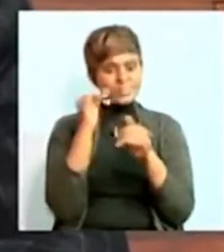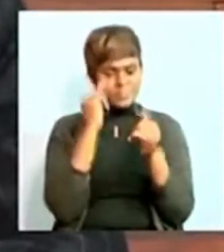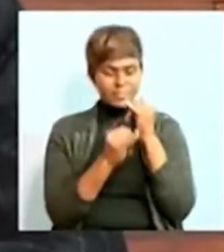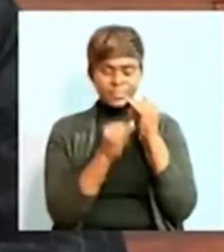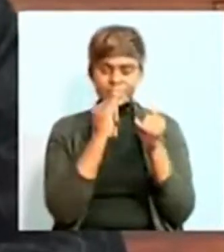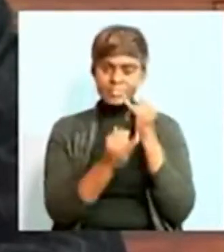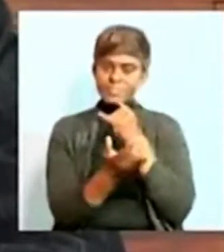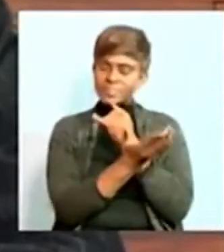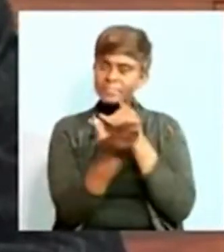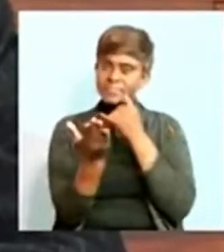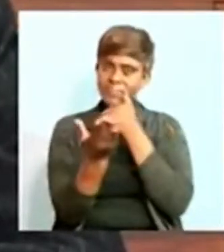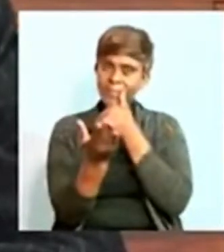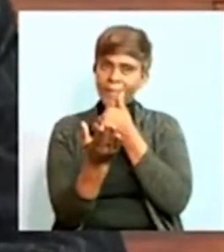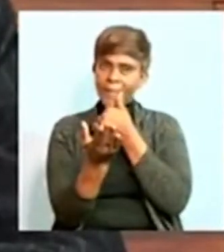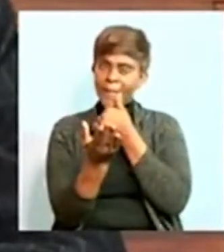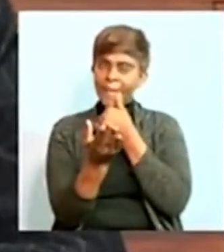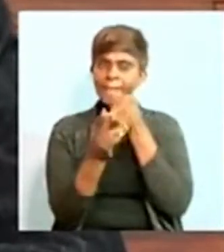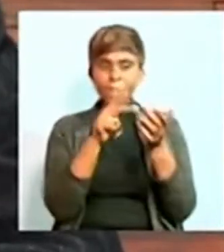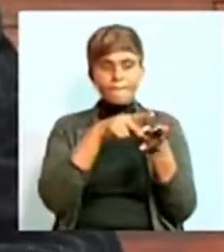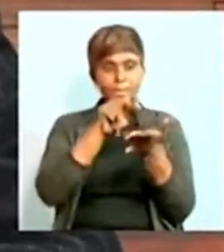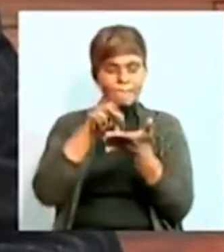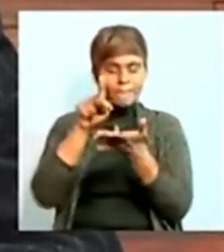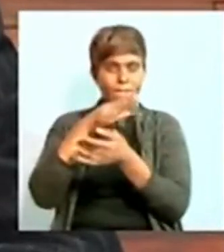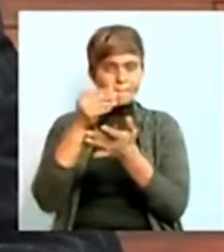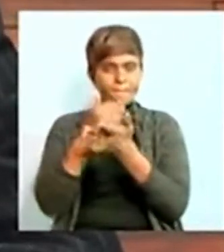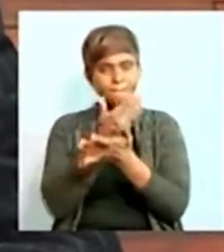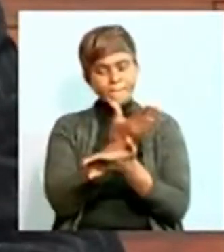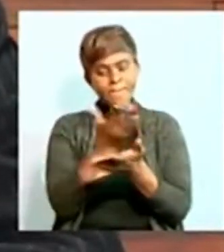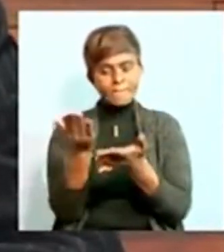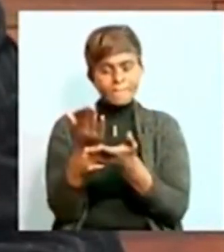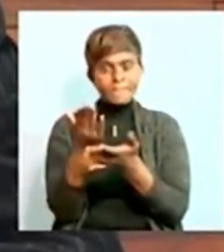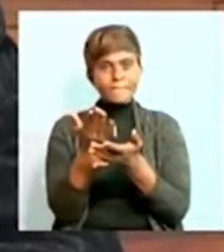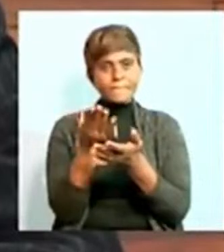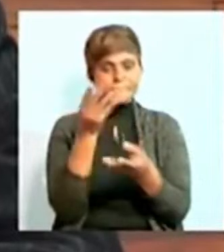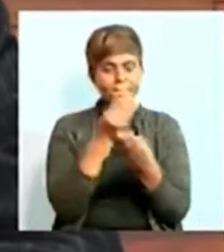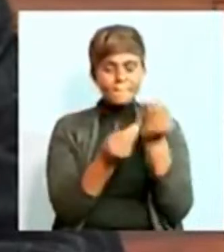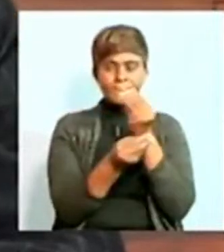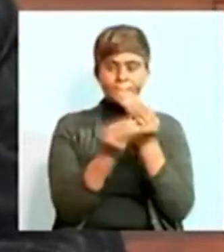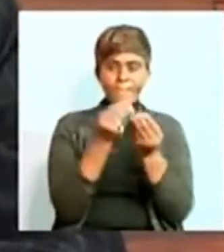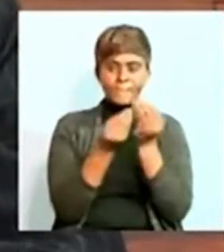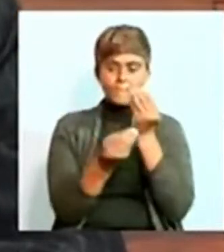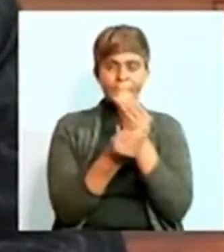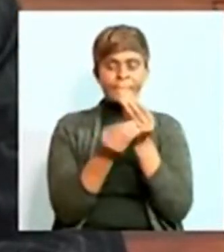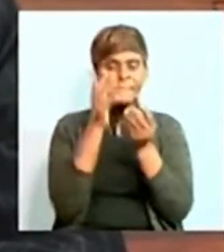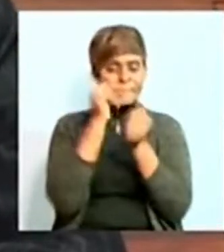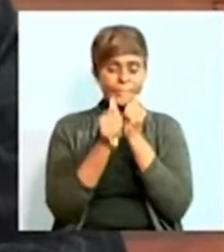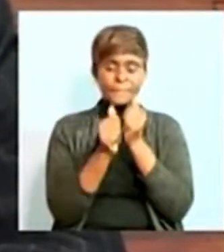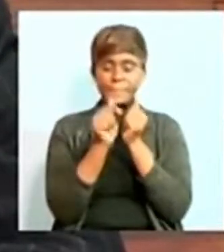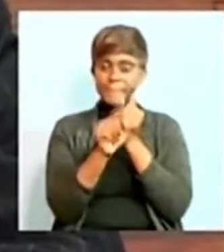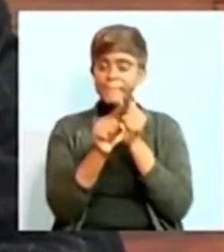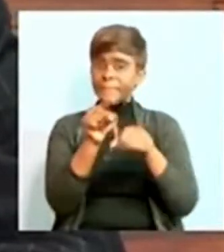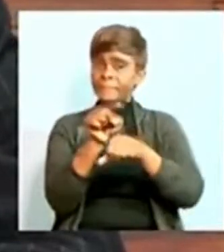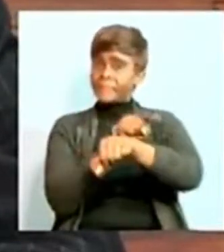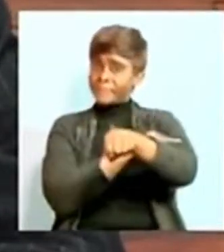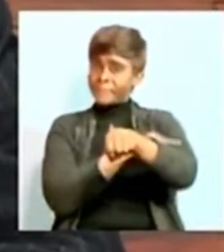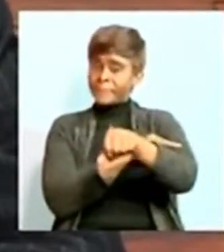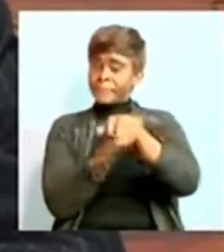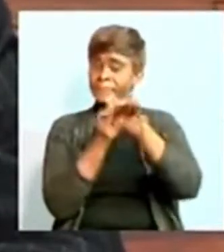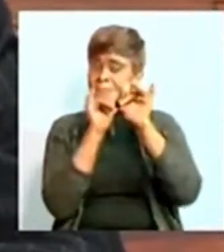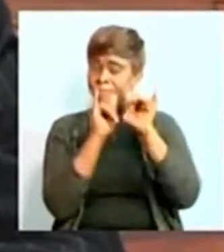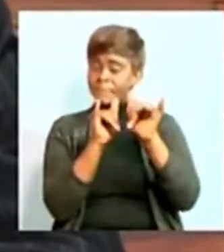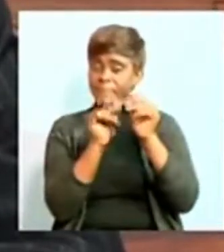off paying up these statutory obligations? Because the longer you